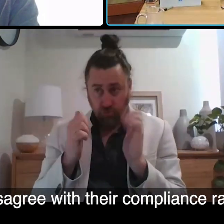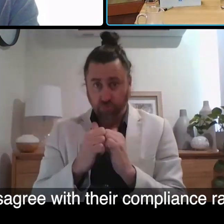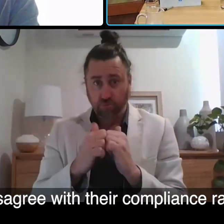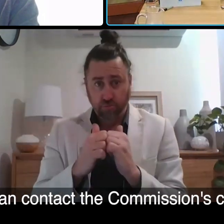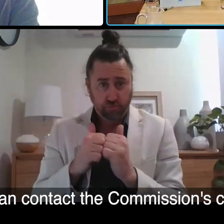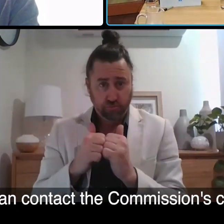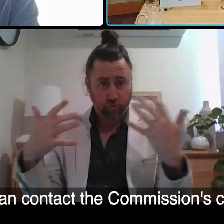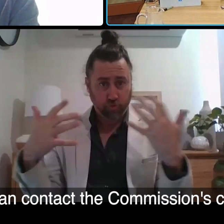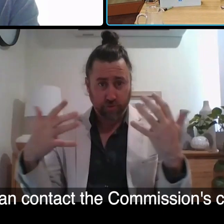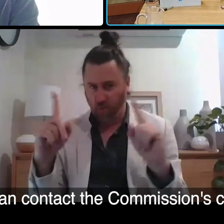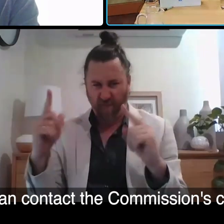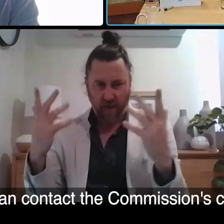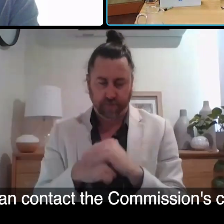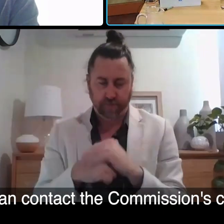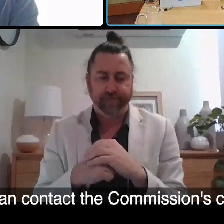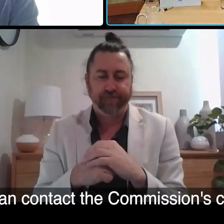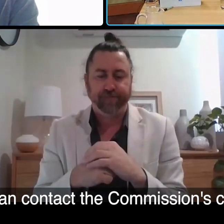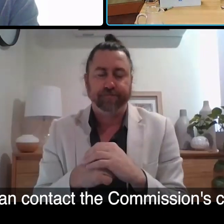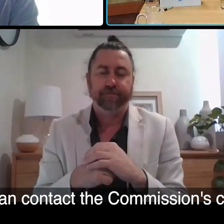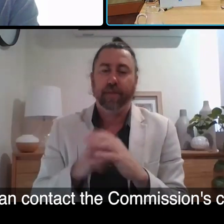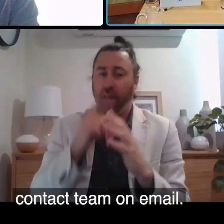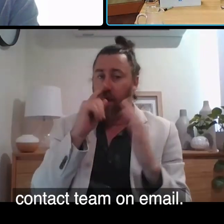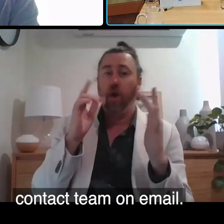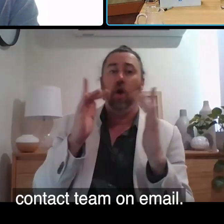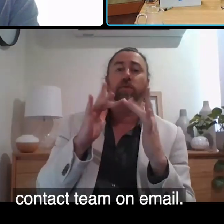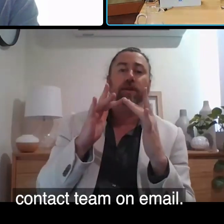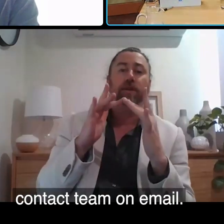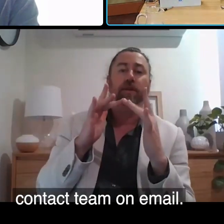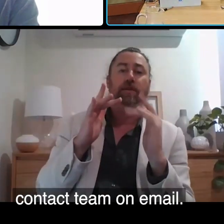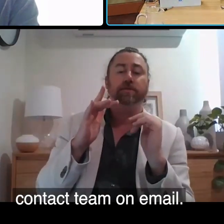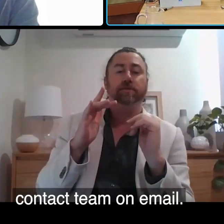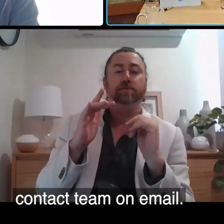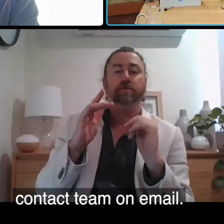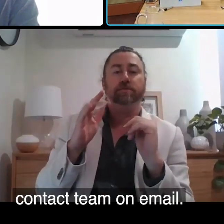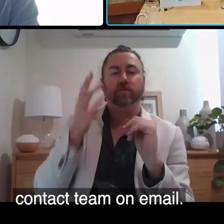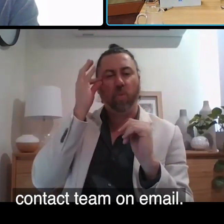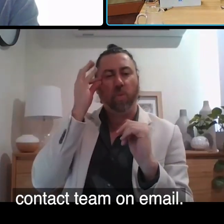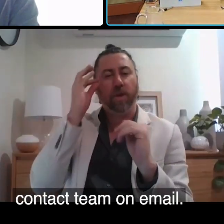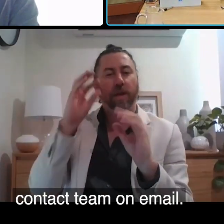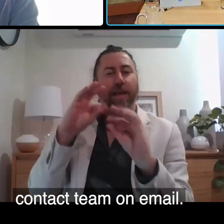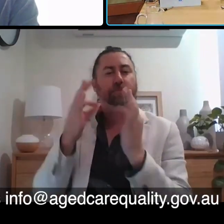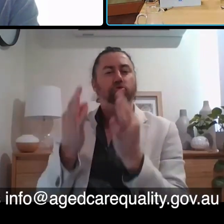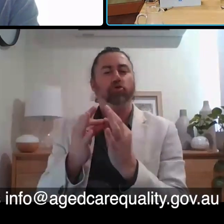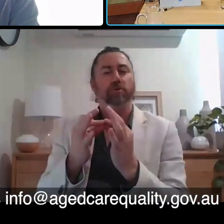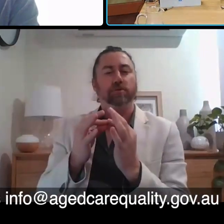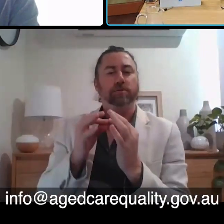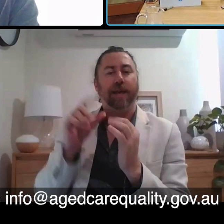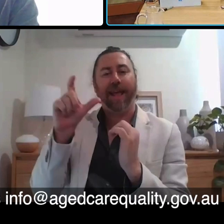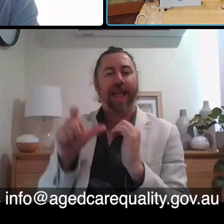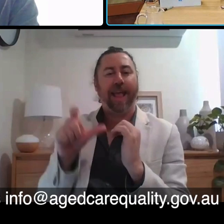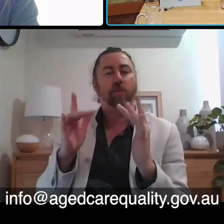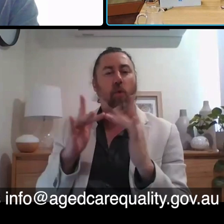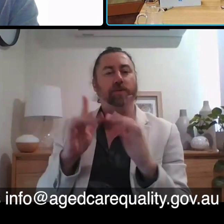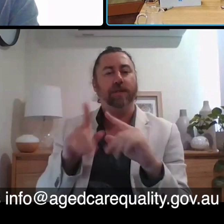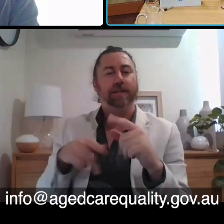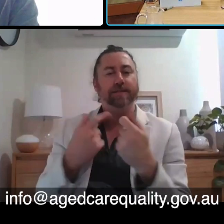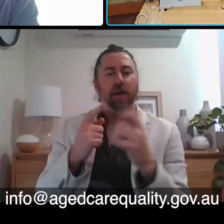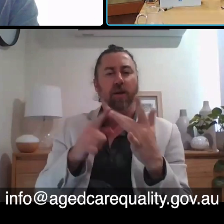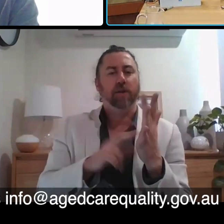rating. Providers can contact the Commission's customer contact team on email. It's